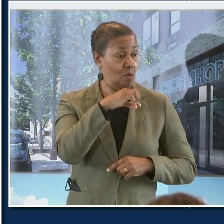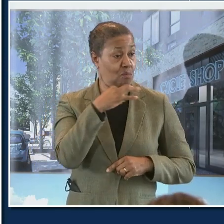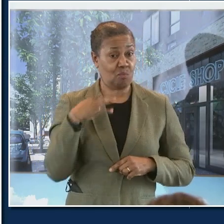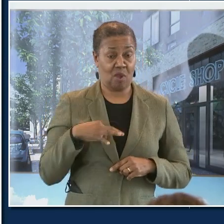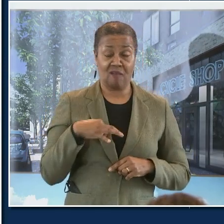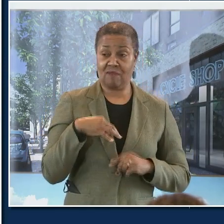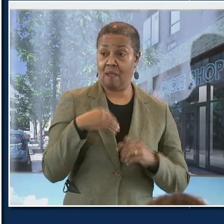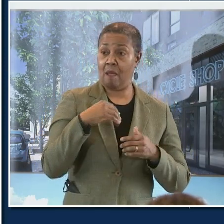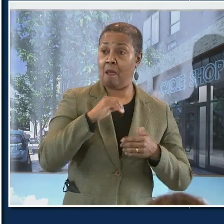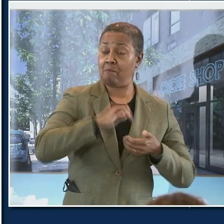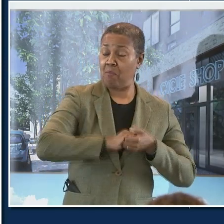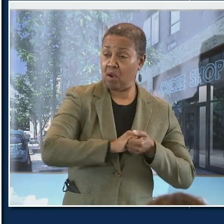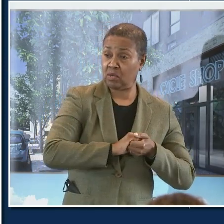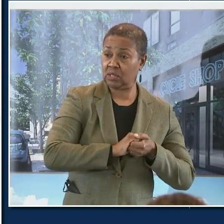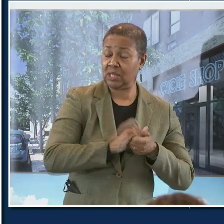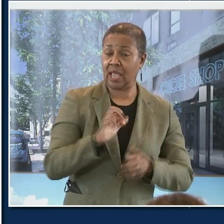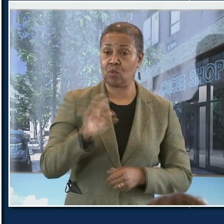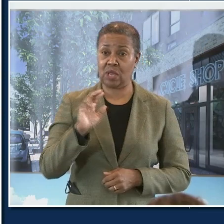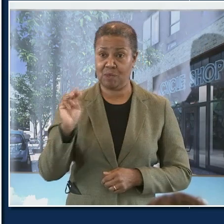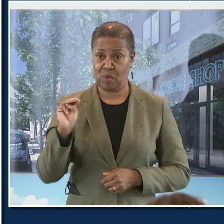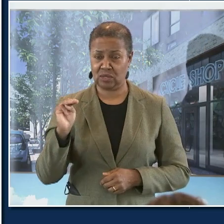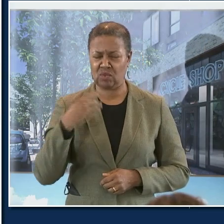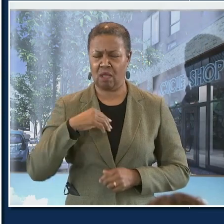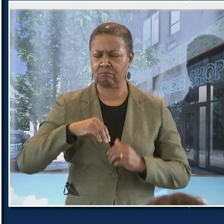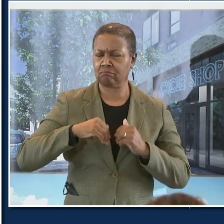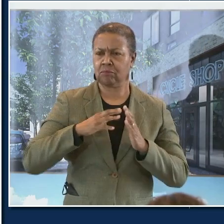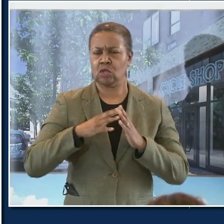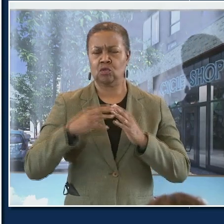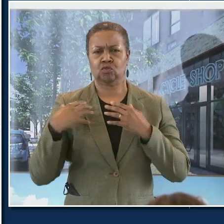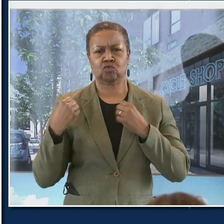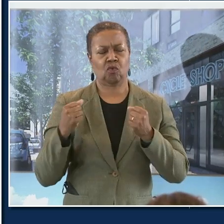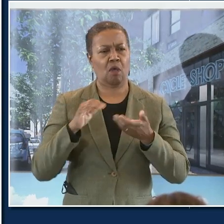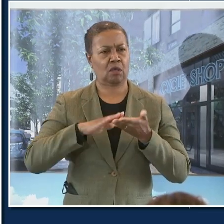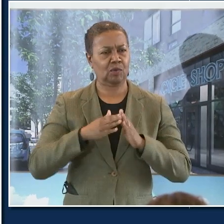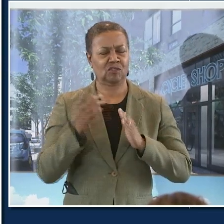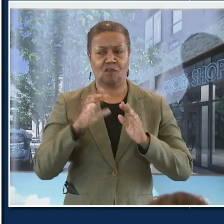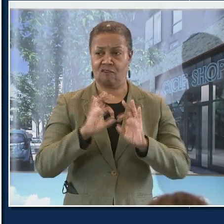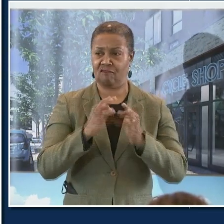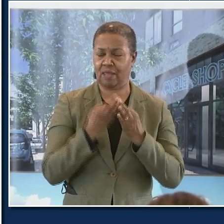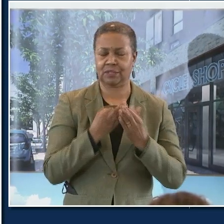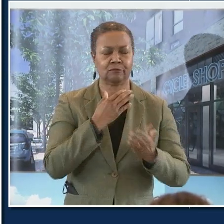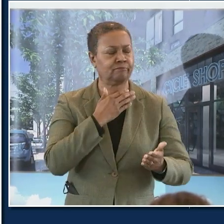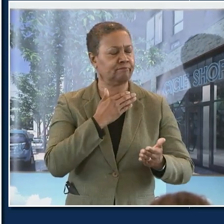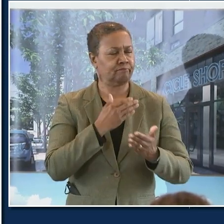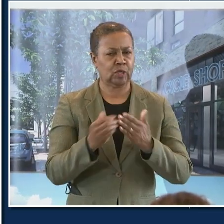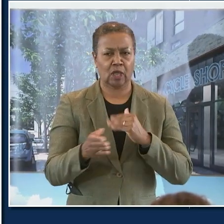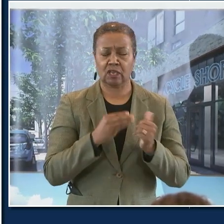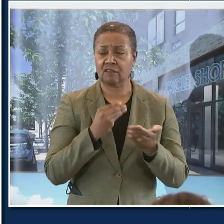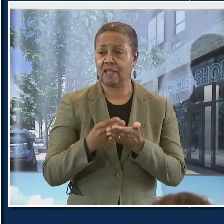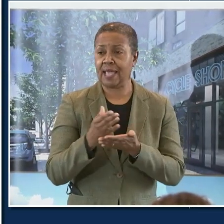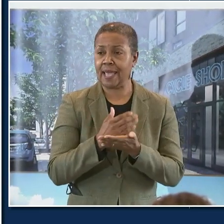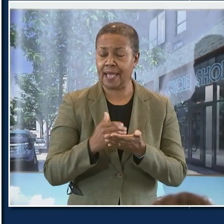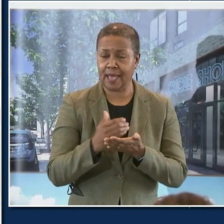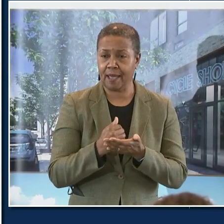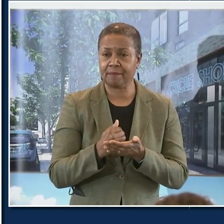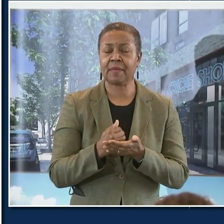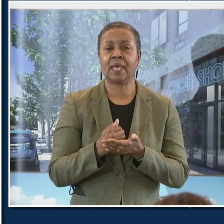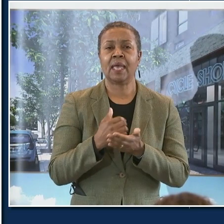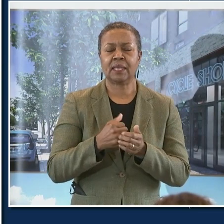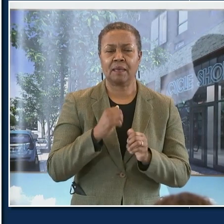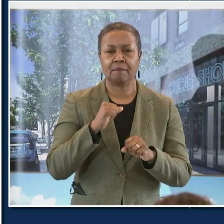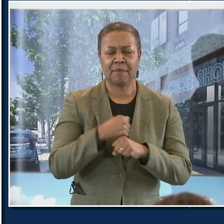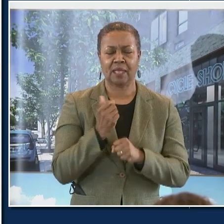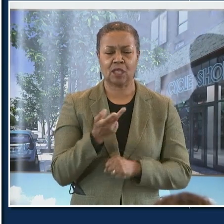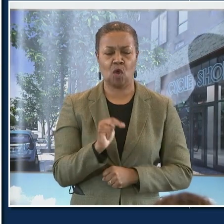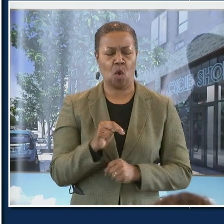Related Midwest, we are building the strong communities where families, regardless of income, can make